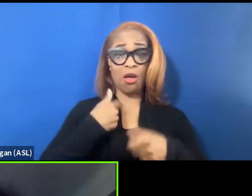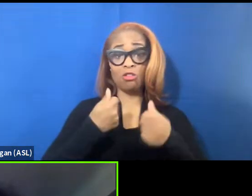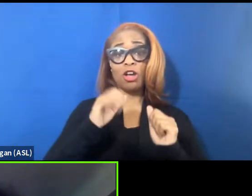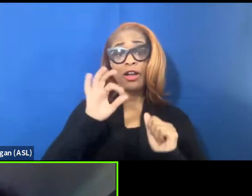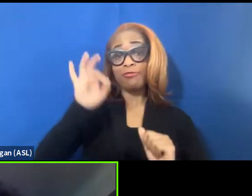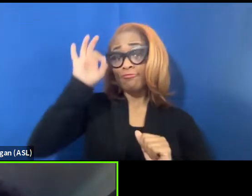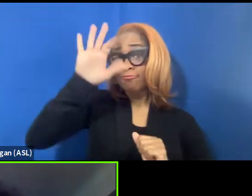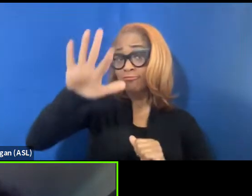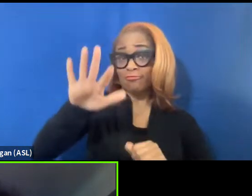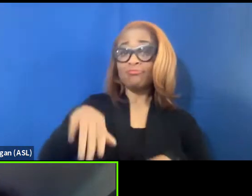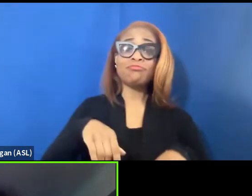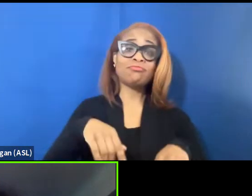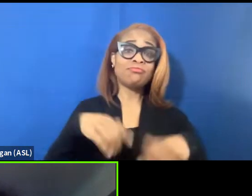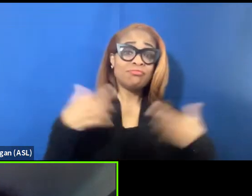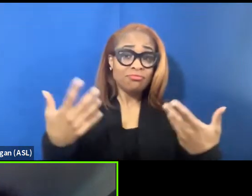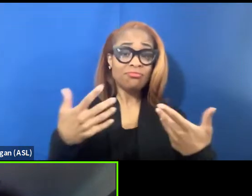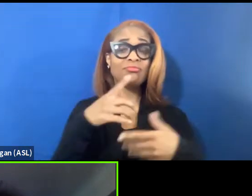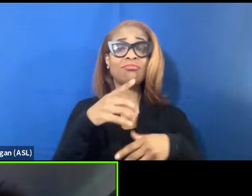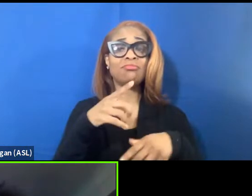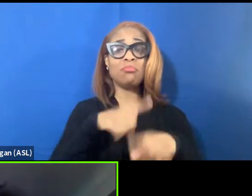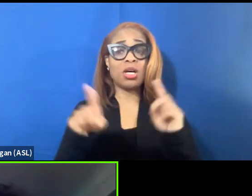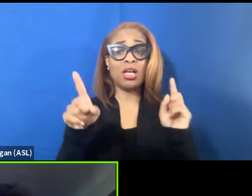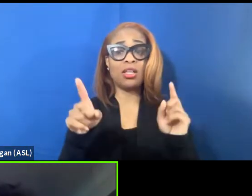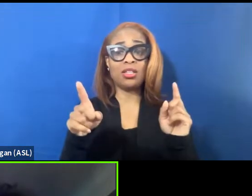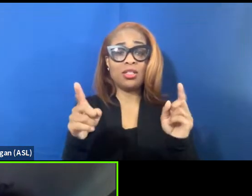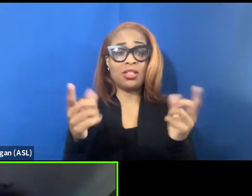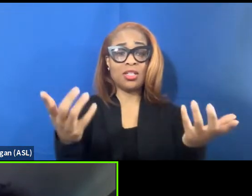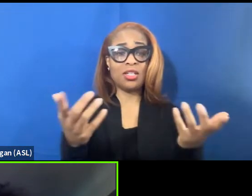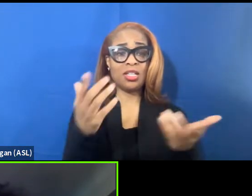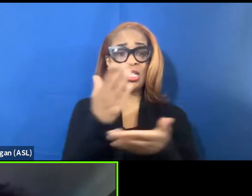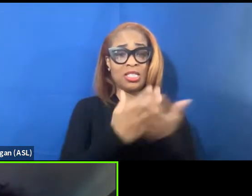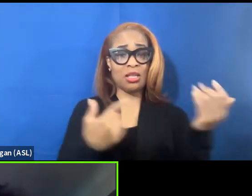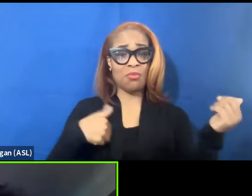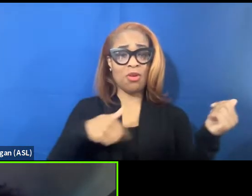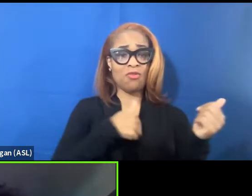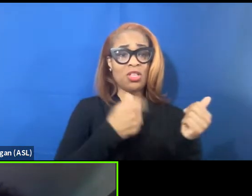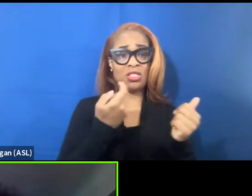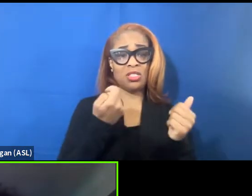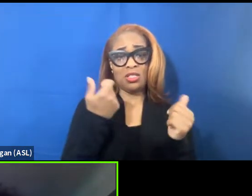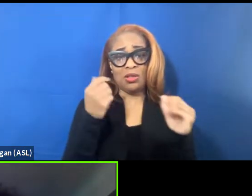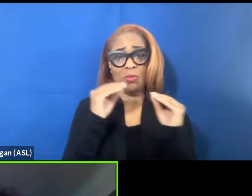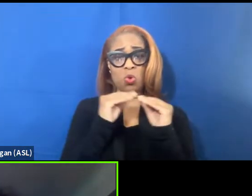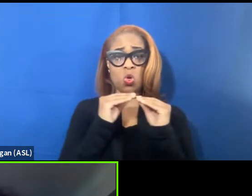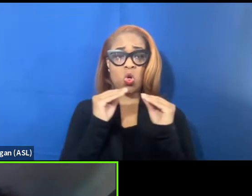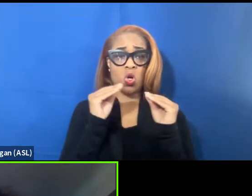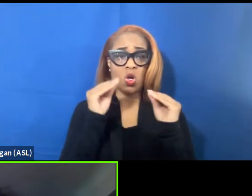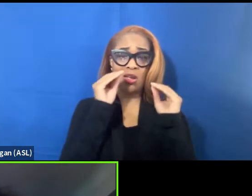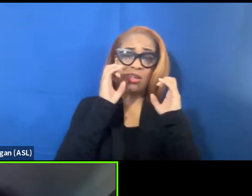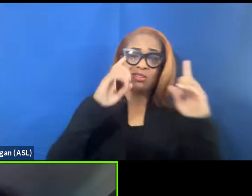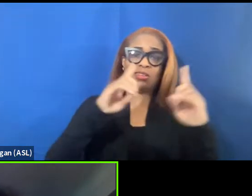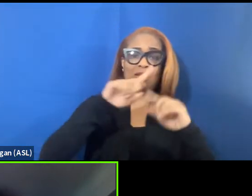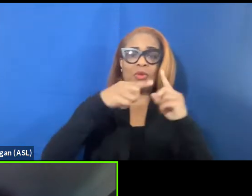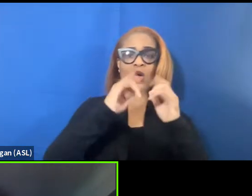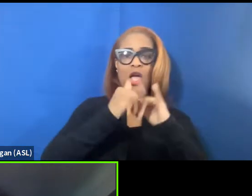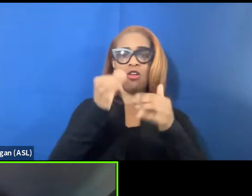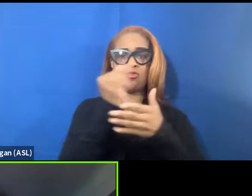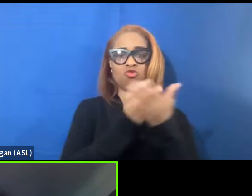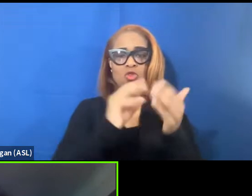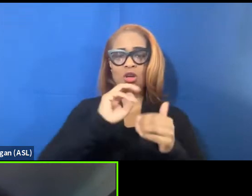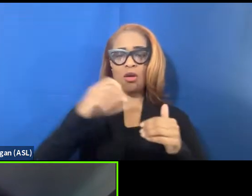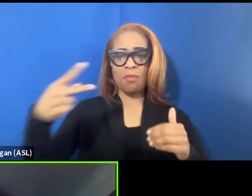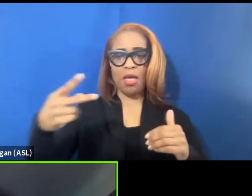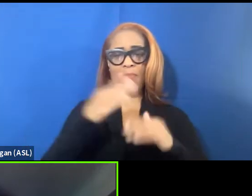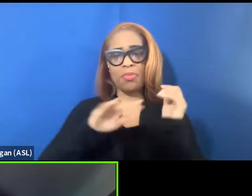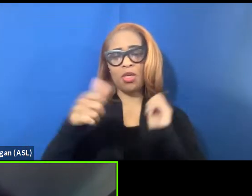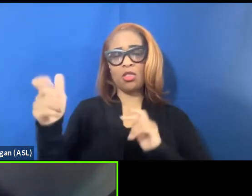cents in as they come but some of us are a little bit more educated when it comes to drawing maps and the others but i